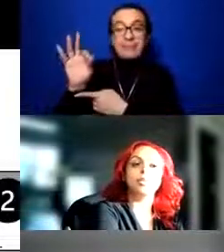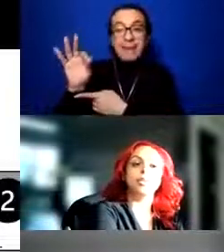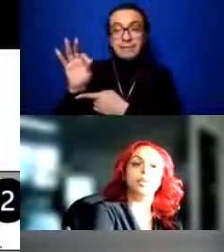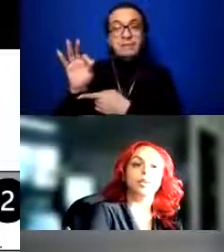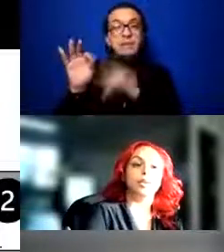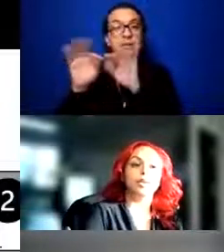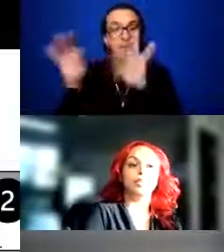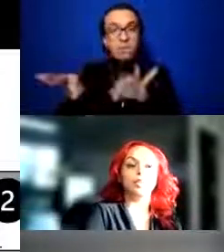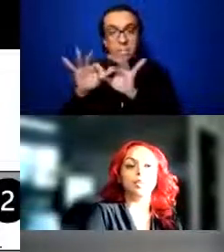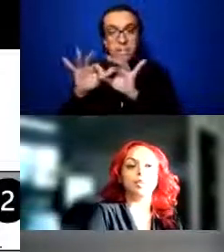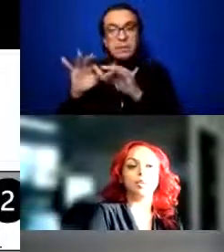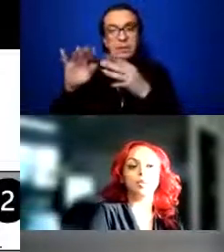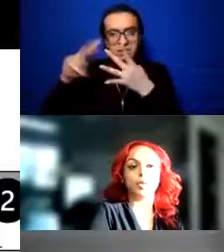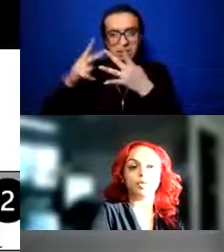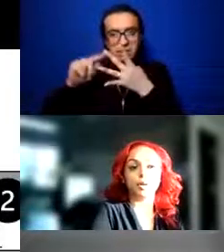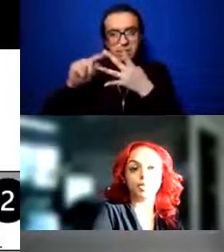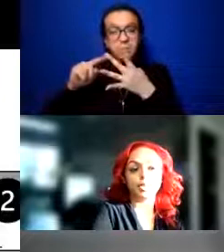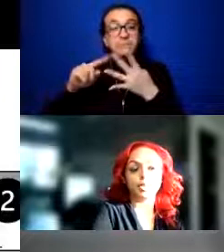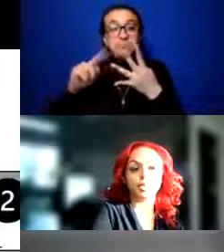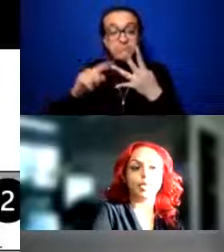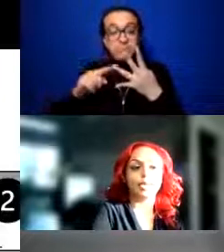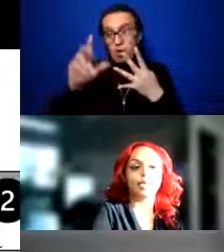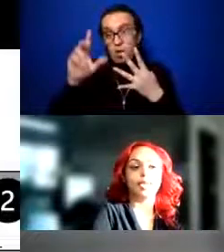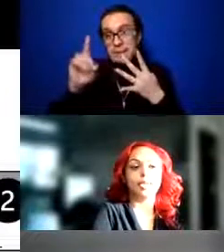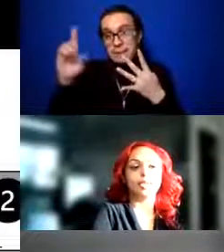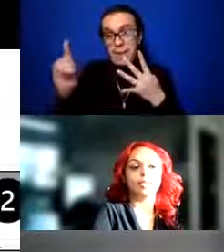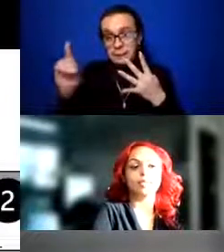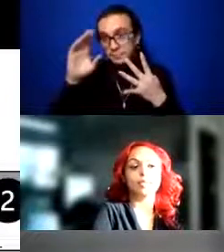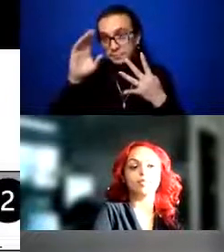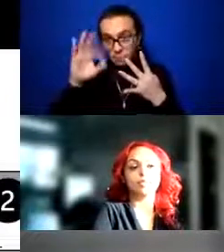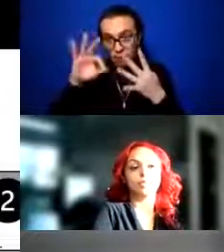document, and the direct deposit,